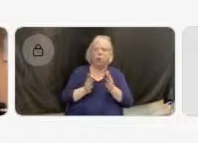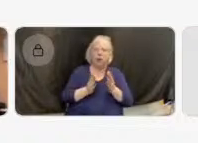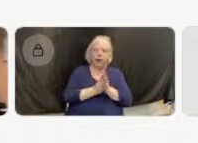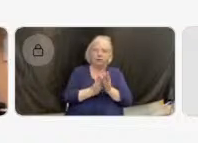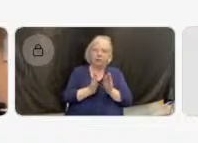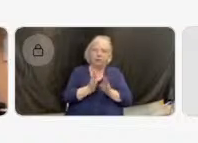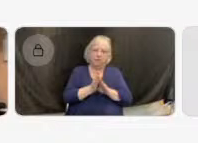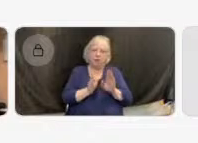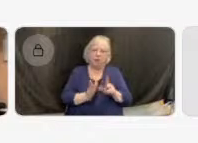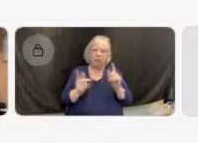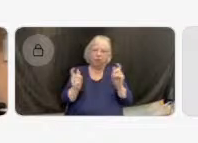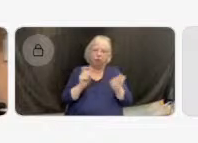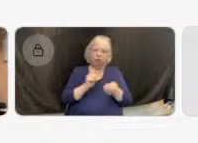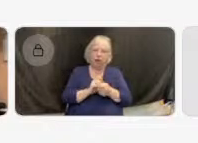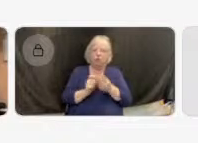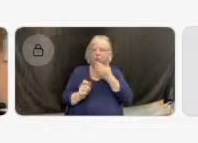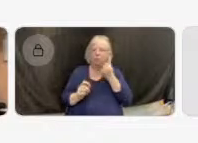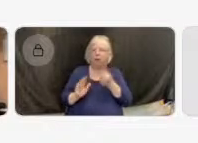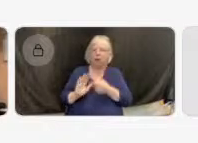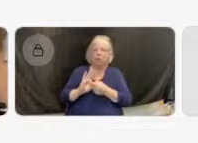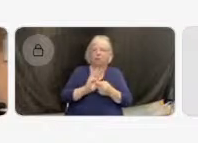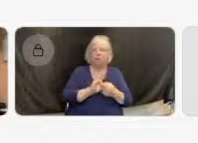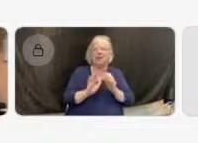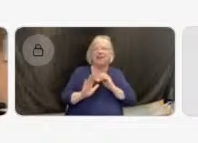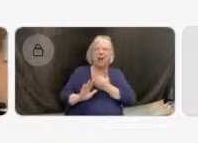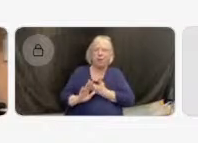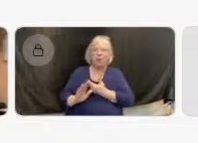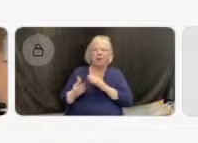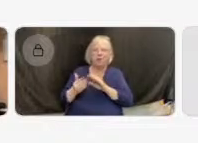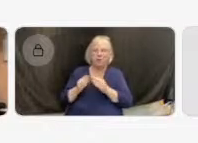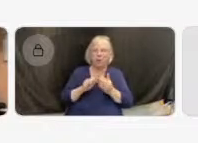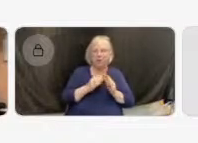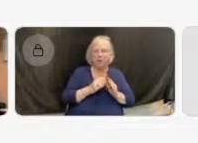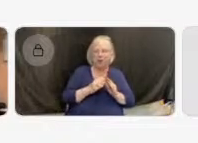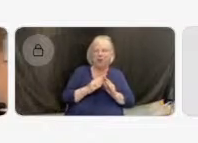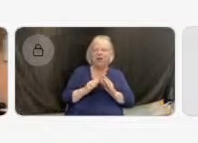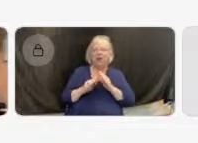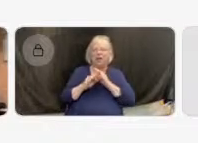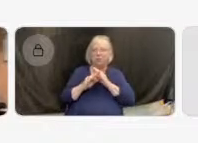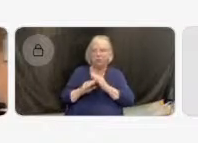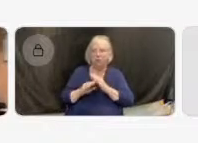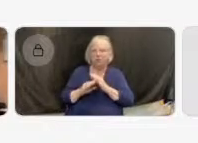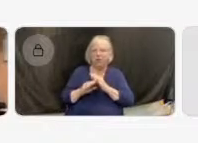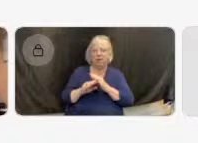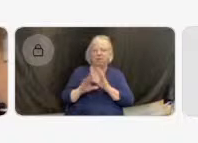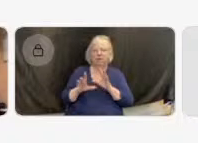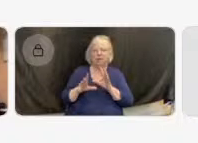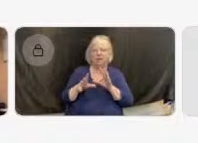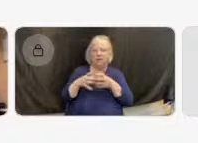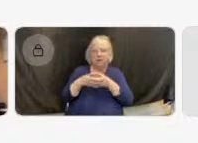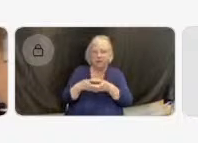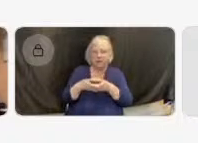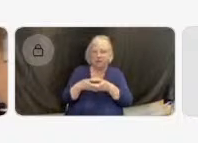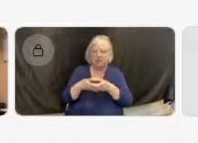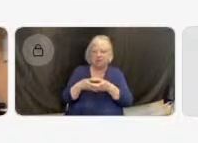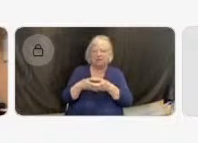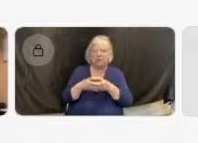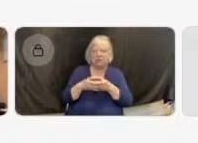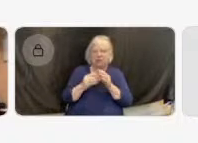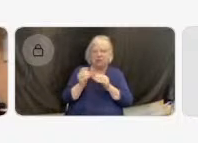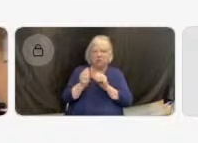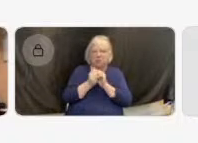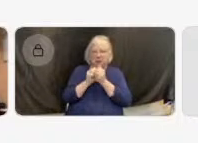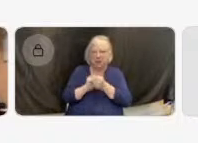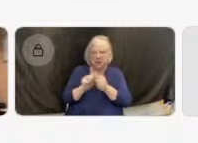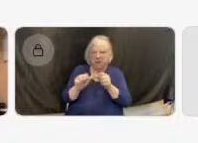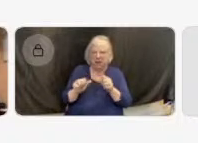reflect our community, to prevent an enclave of the city from being developed in the middle of the